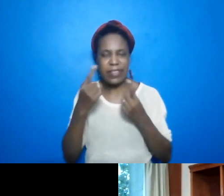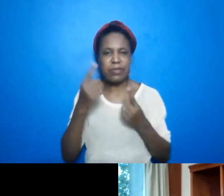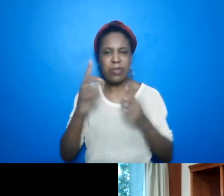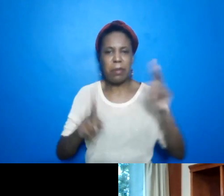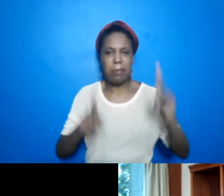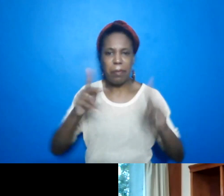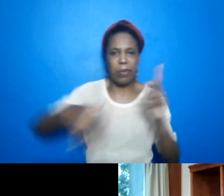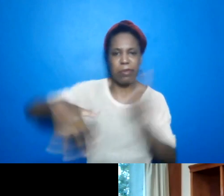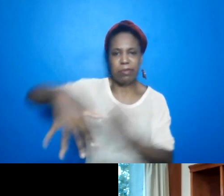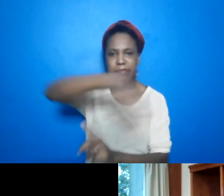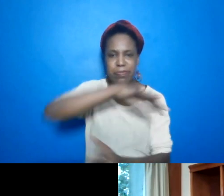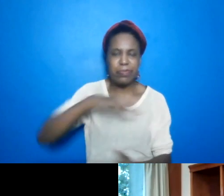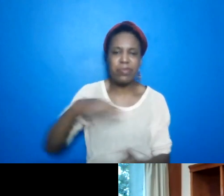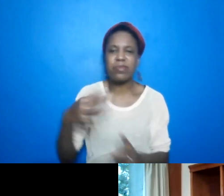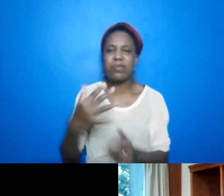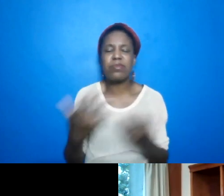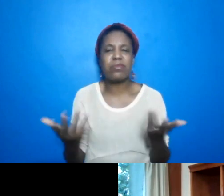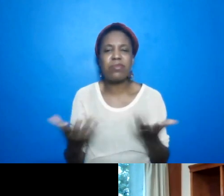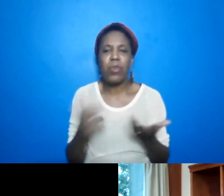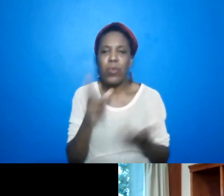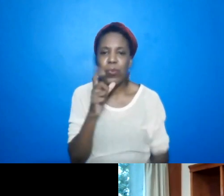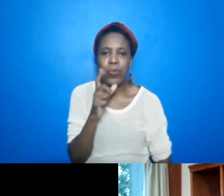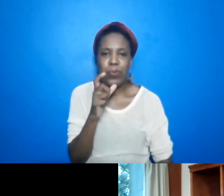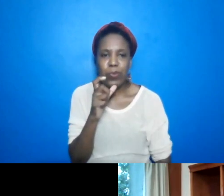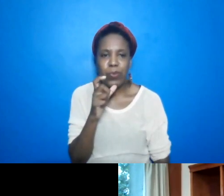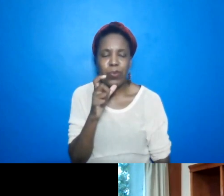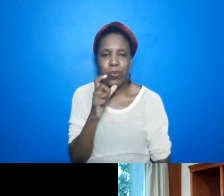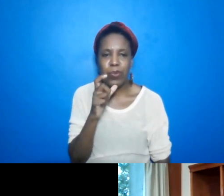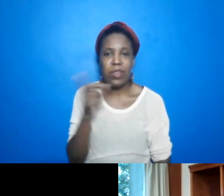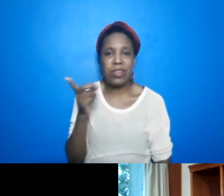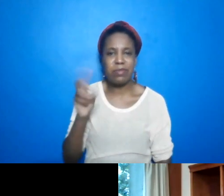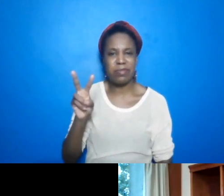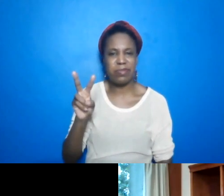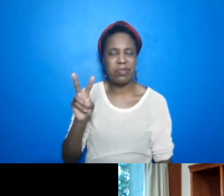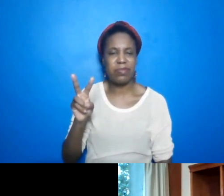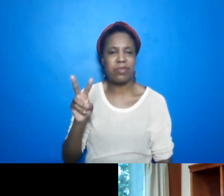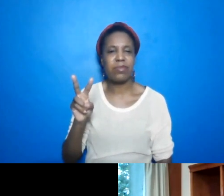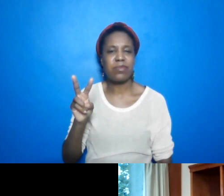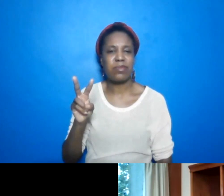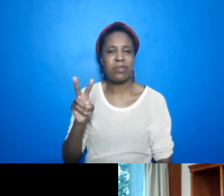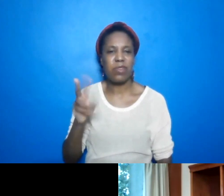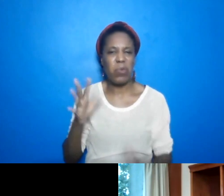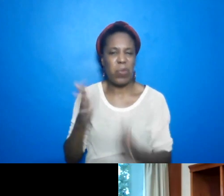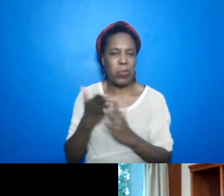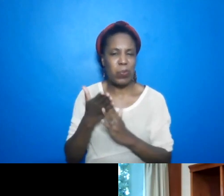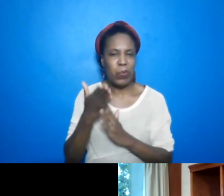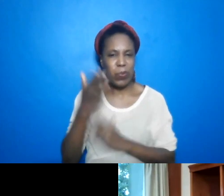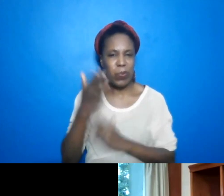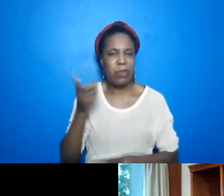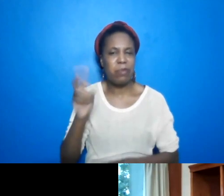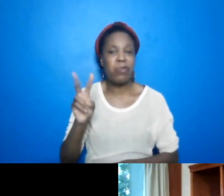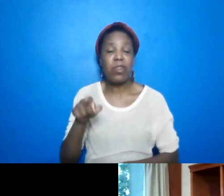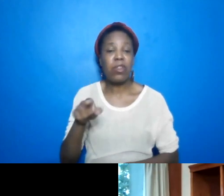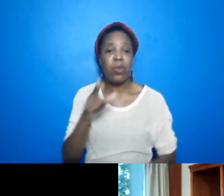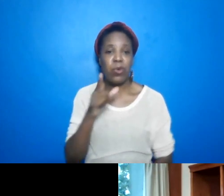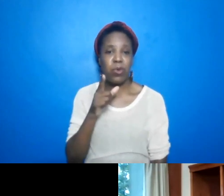people who are experiencing violence? Are they meeting the needs of the